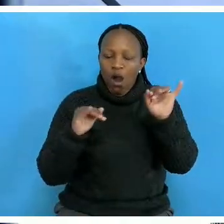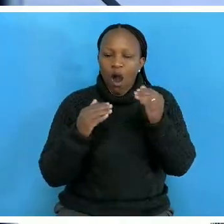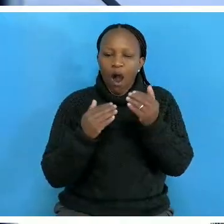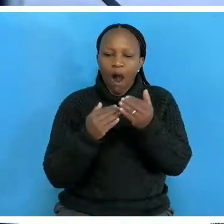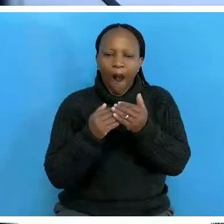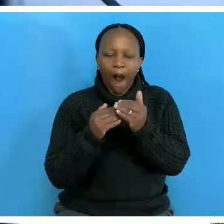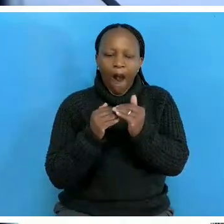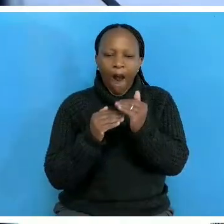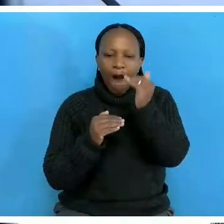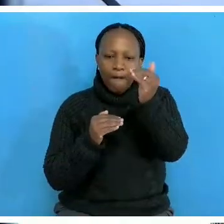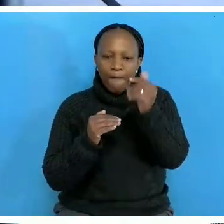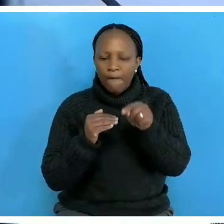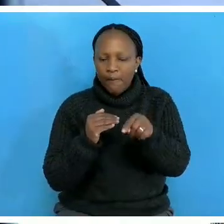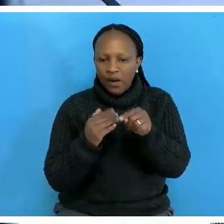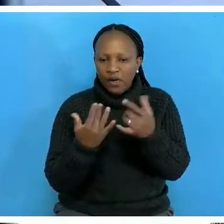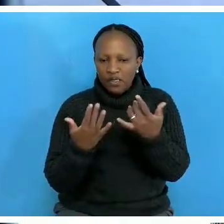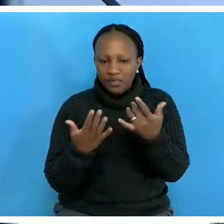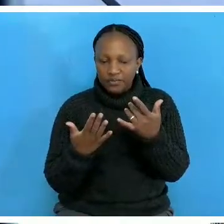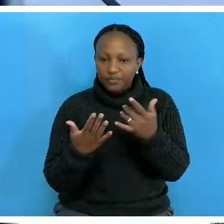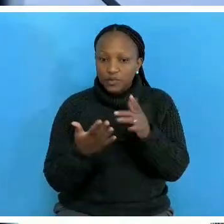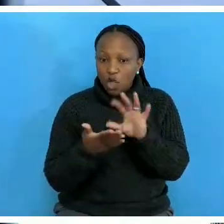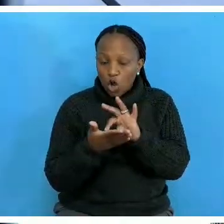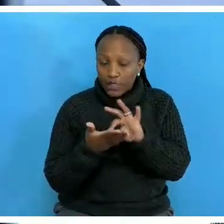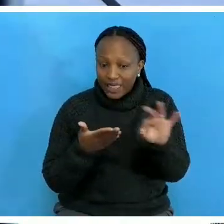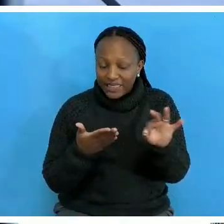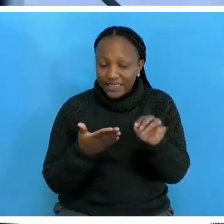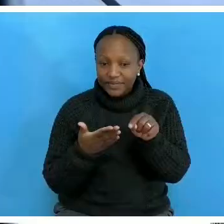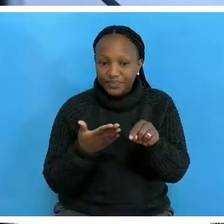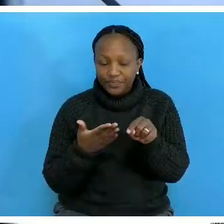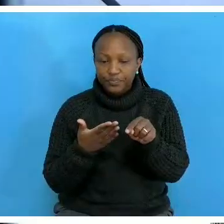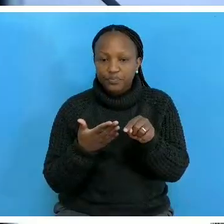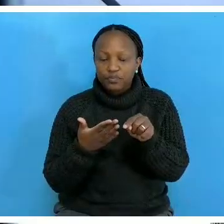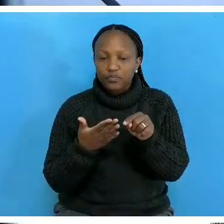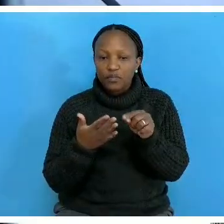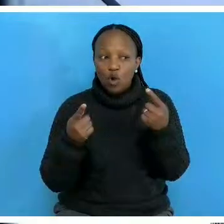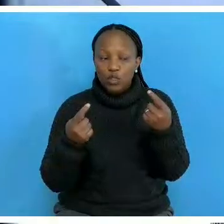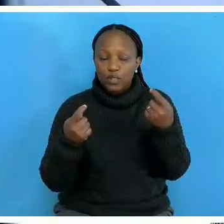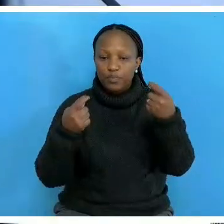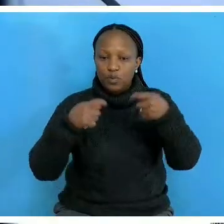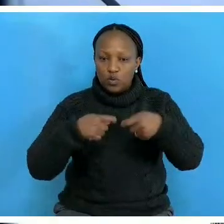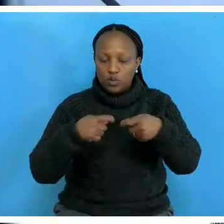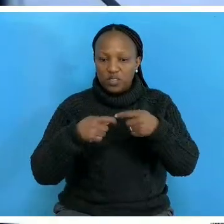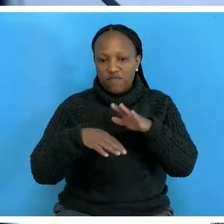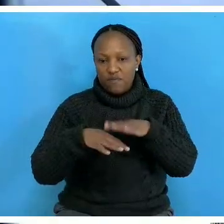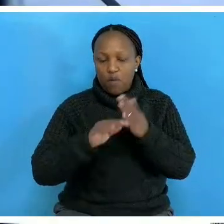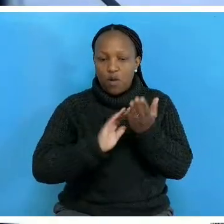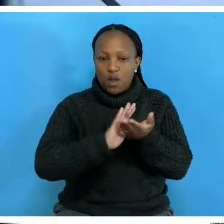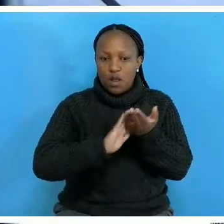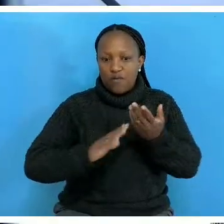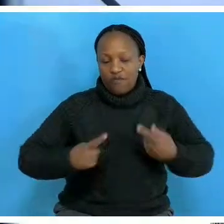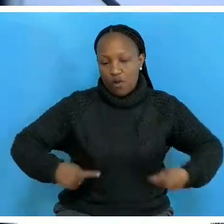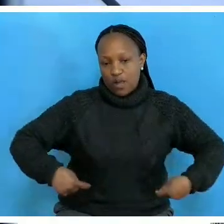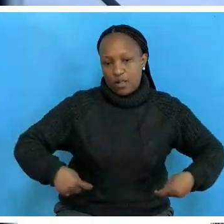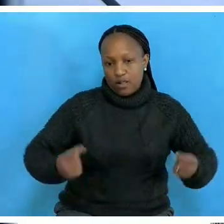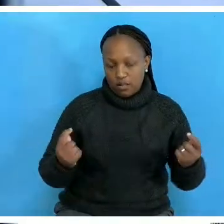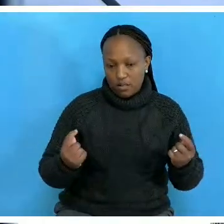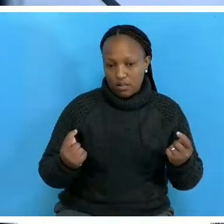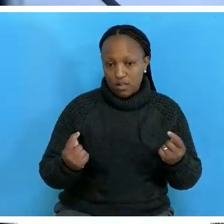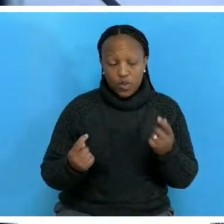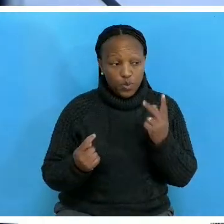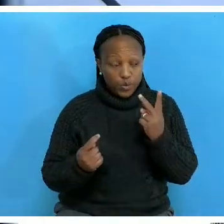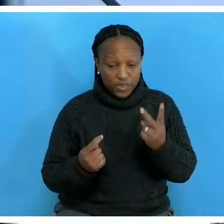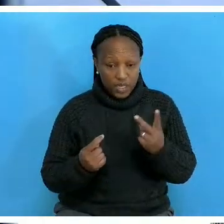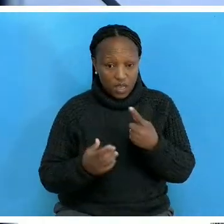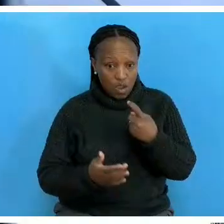What contracts contributed to the increased expenditure? Did you see this